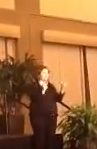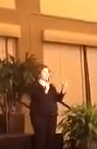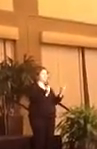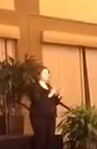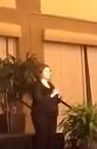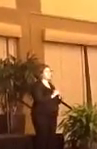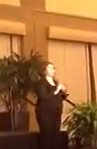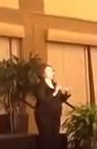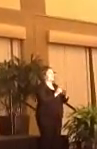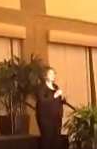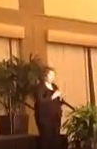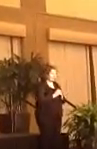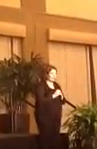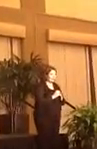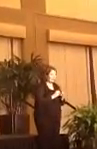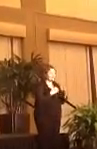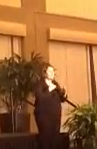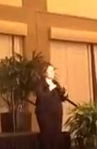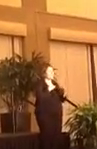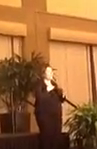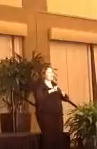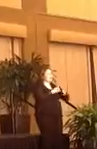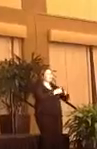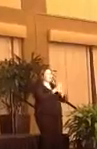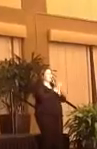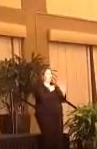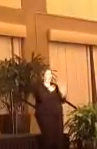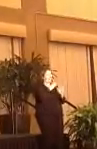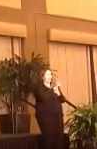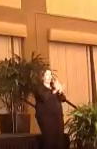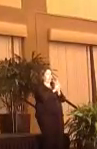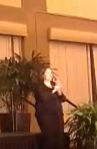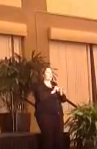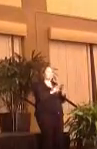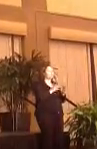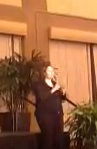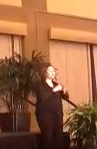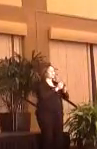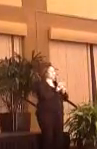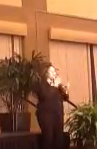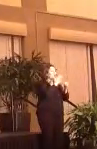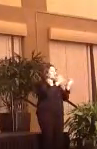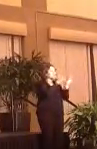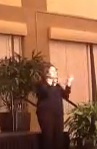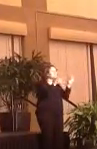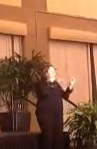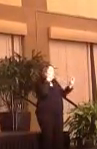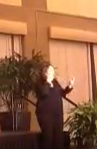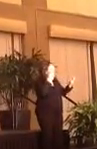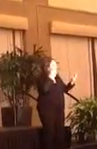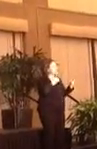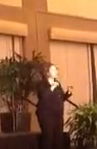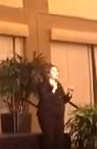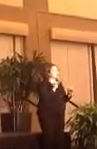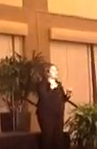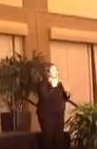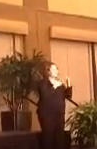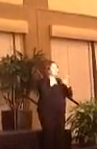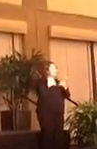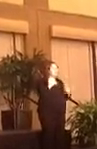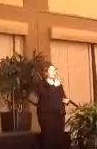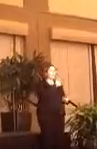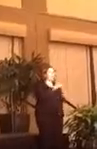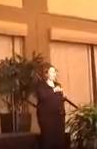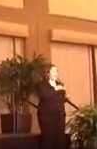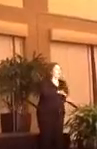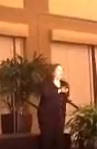So, when I start my videos, I usually like to start with some sort of hook. I like to do either like pop a titty out or do some sort of